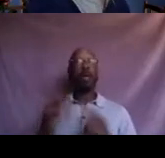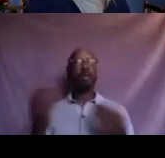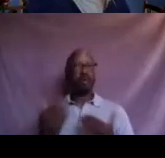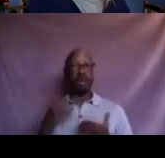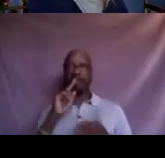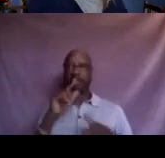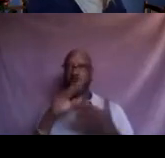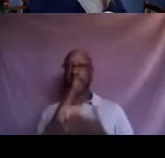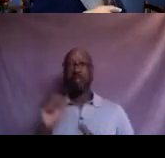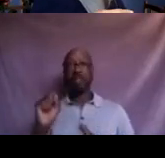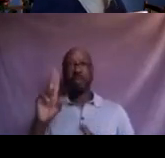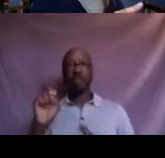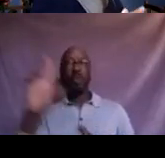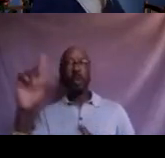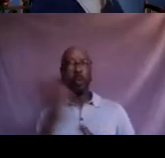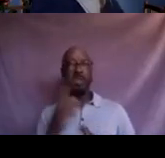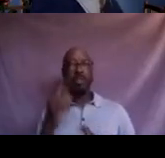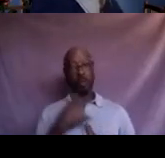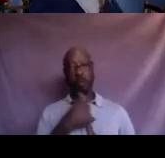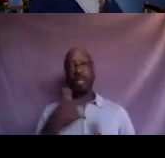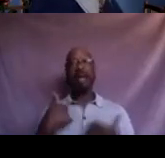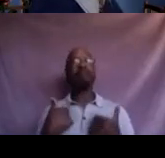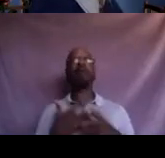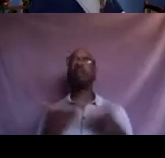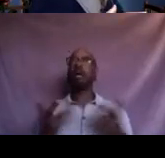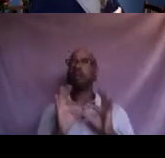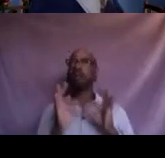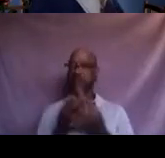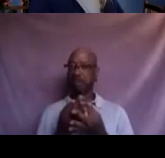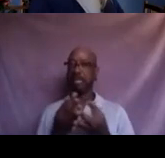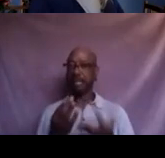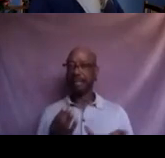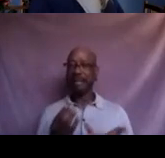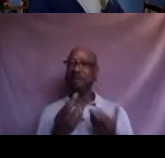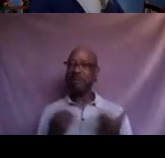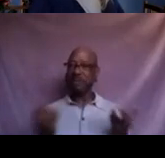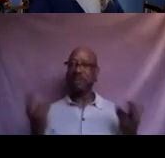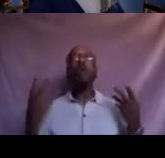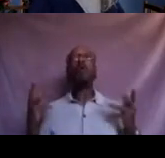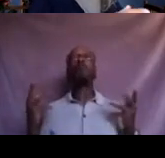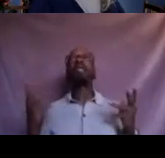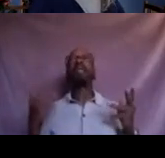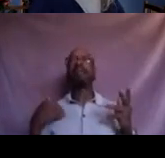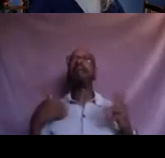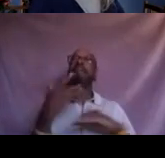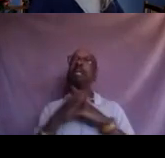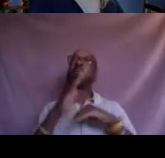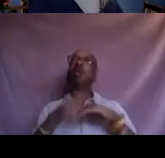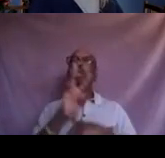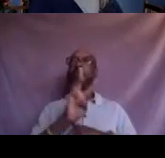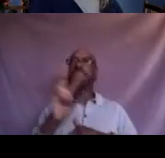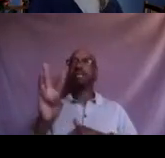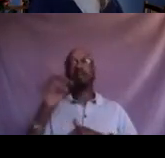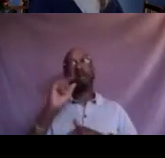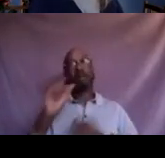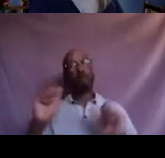Sue's question, which is that we've got a lot of family resources already up on the website. I'm going to post that link in response to